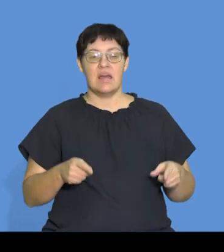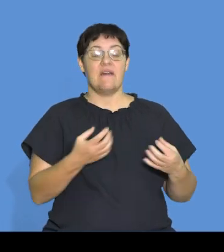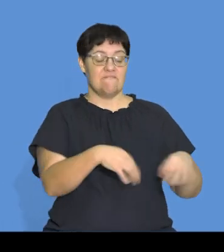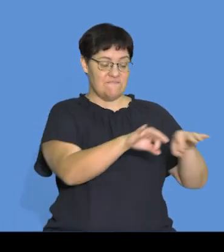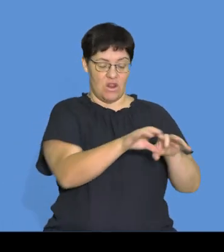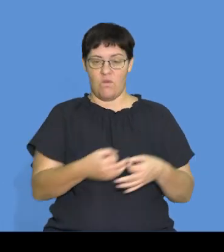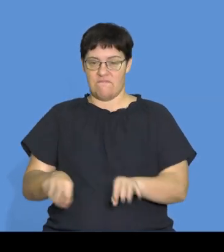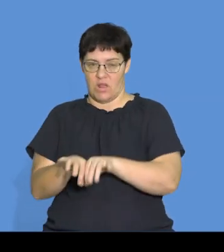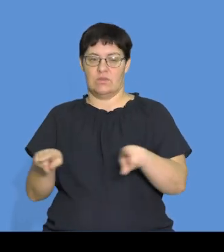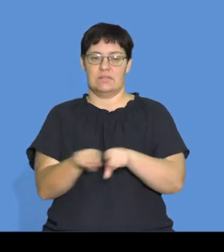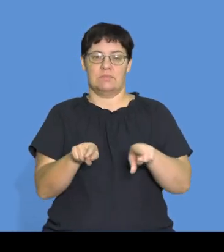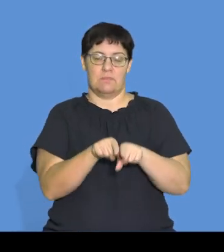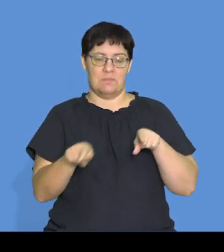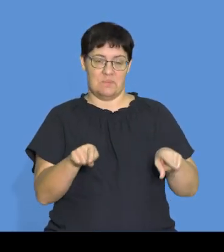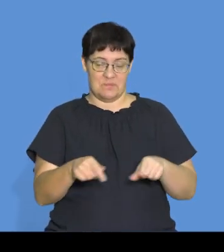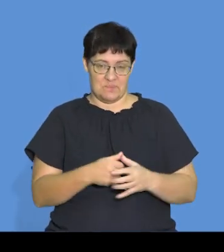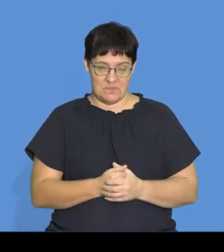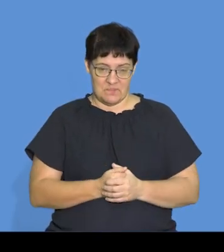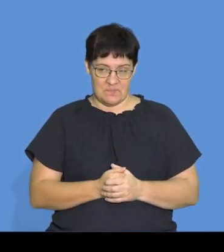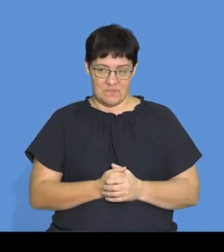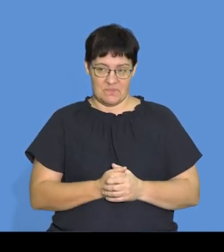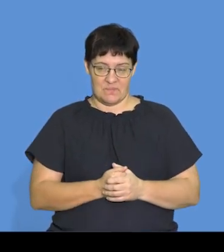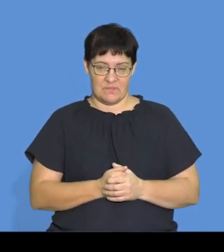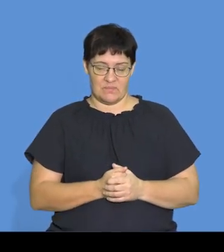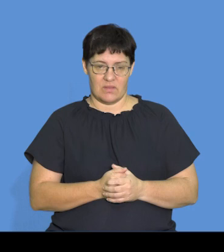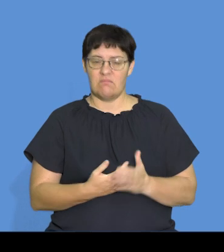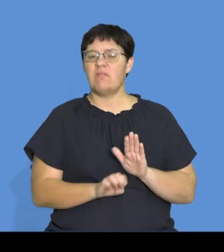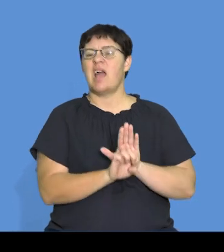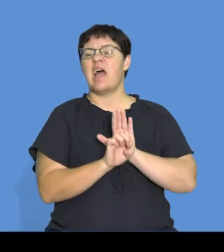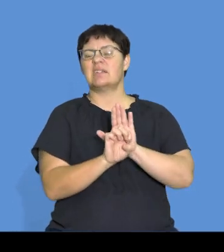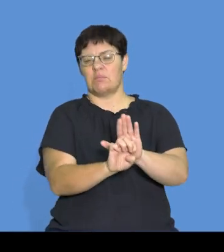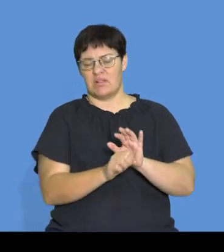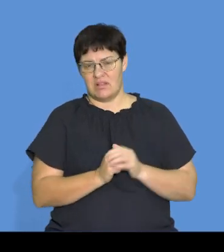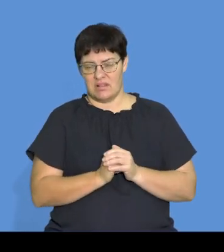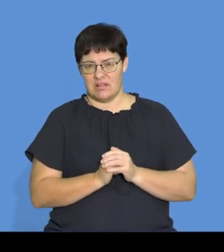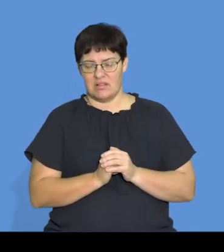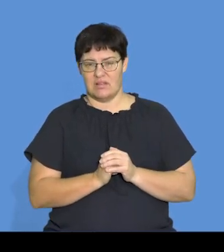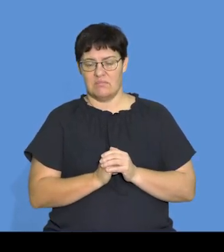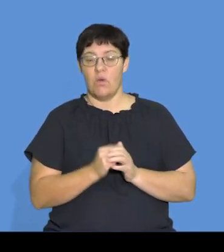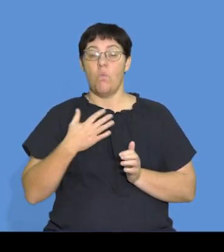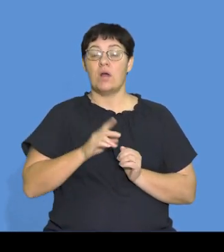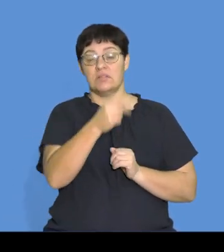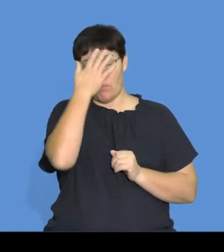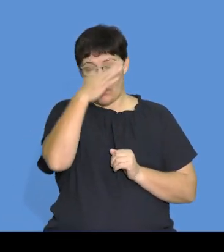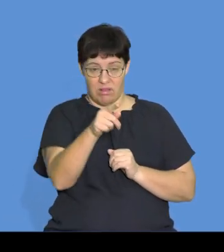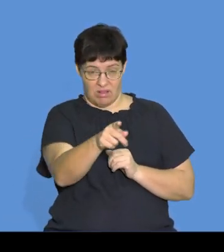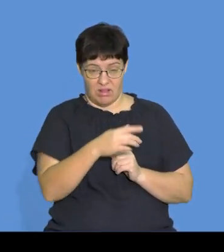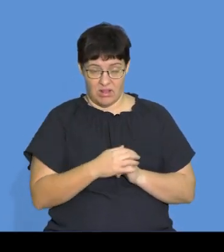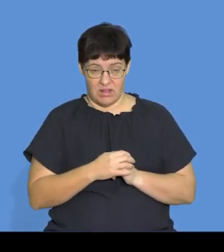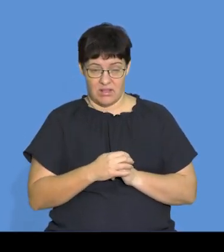I just said now. Now, an example of this, I just want you to know the different